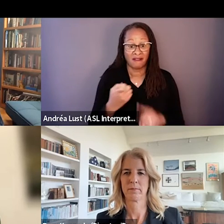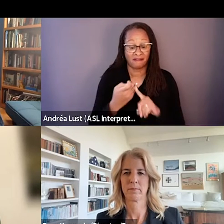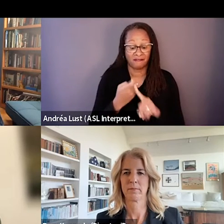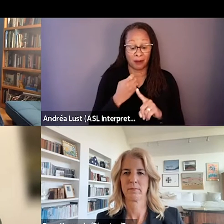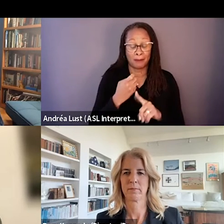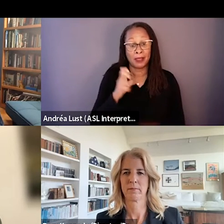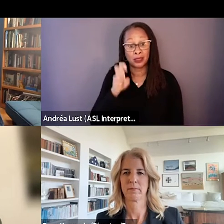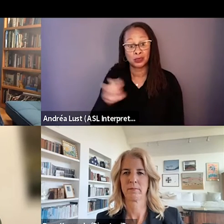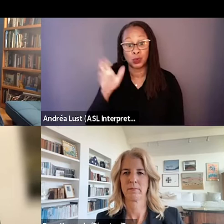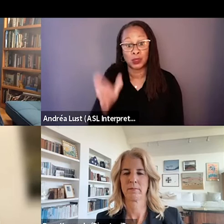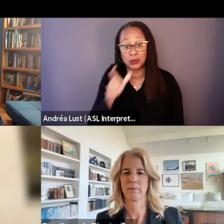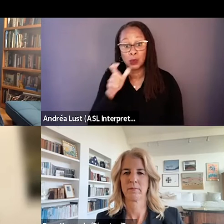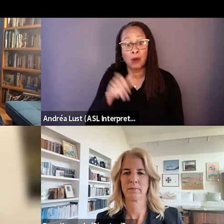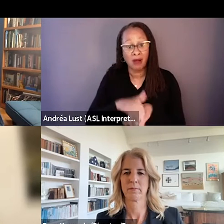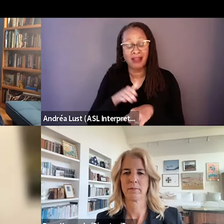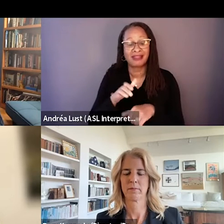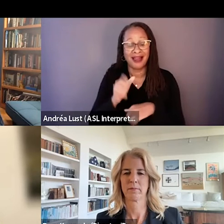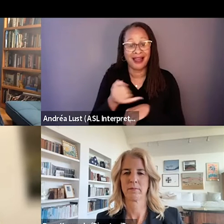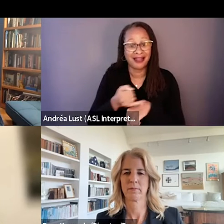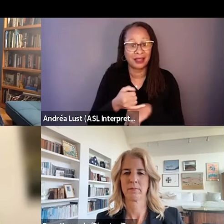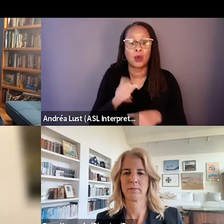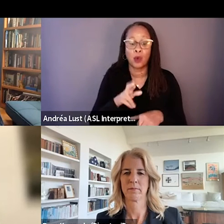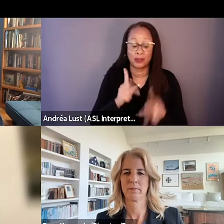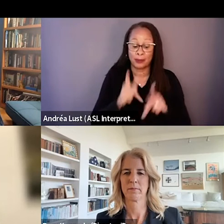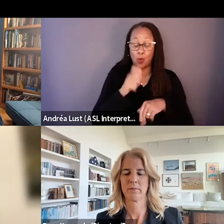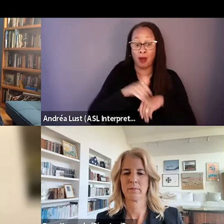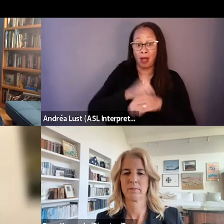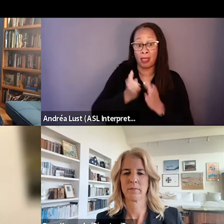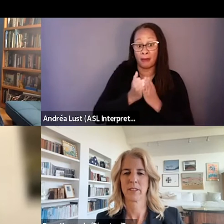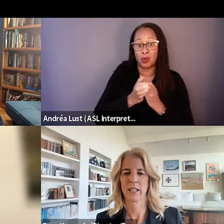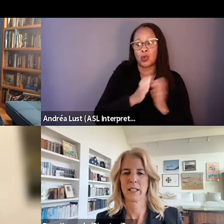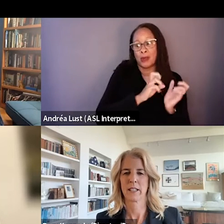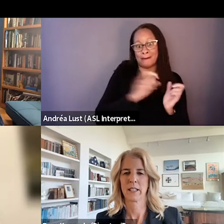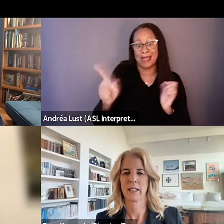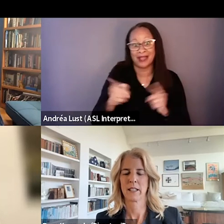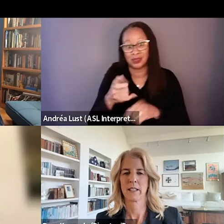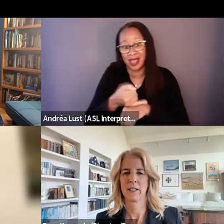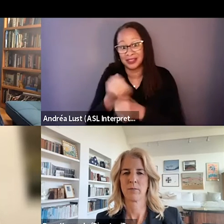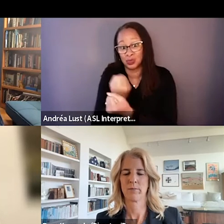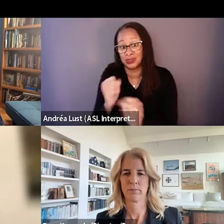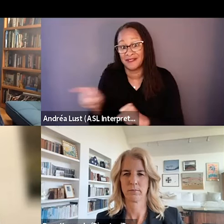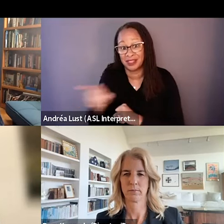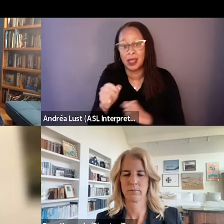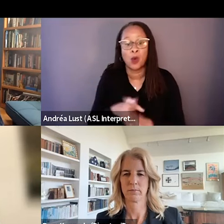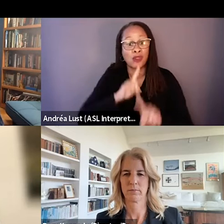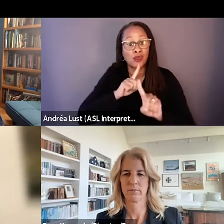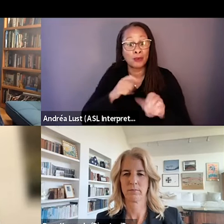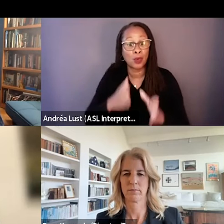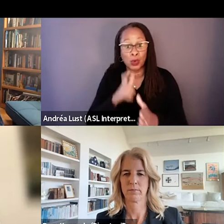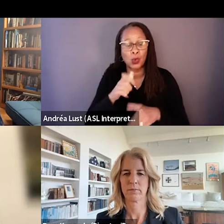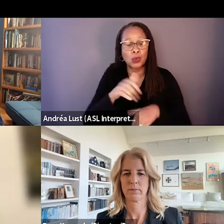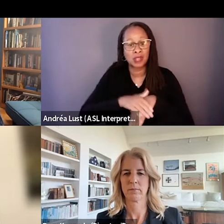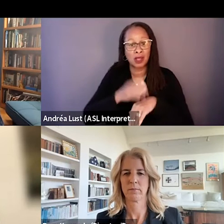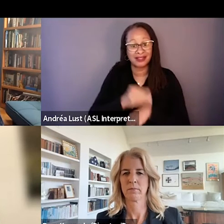island or the passengers who were on the boat that came back to rescue them, or the reporter who was